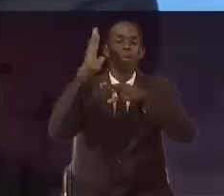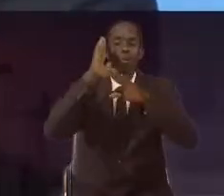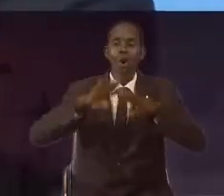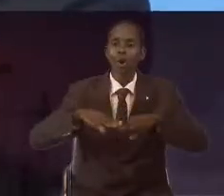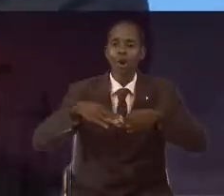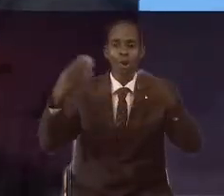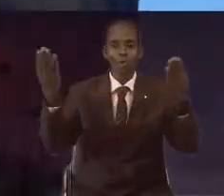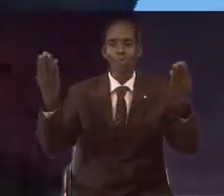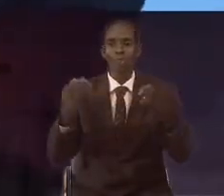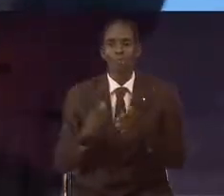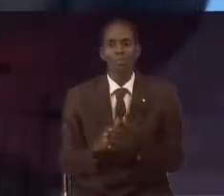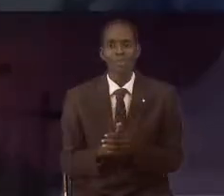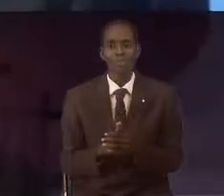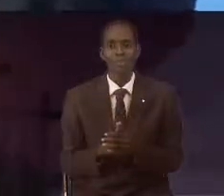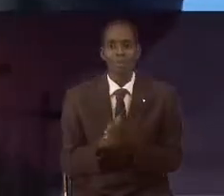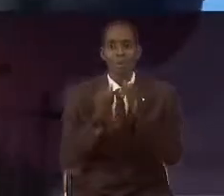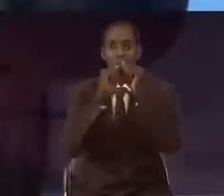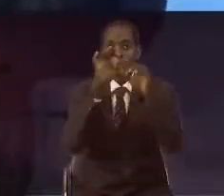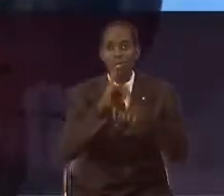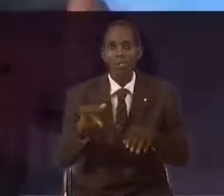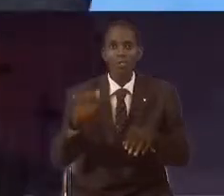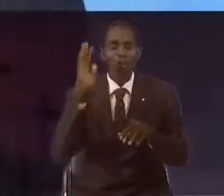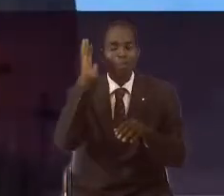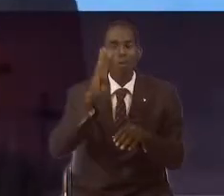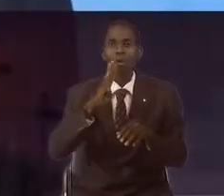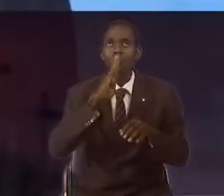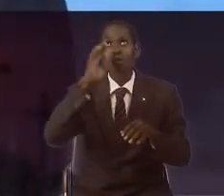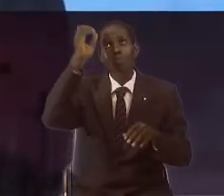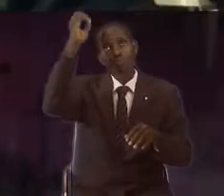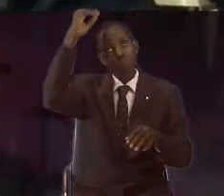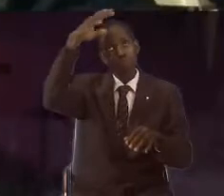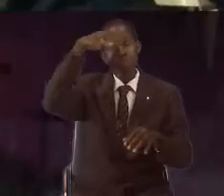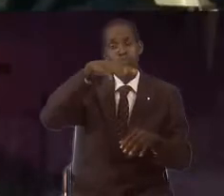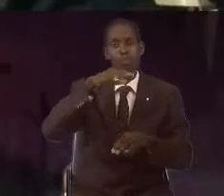we pray, the heavens will open.